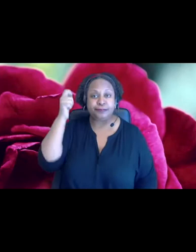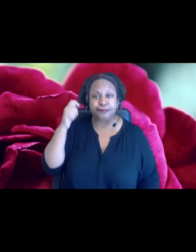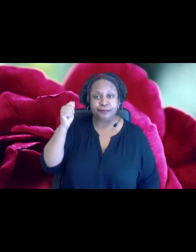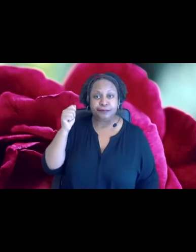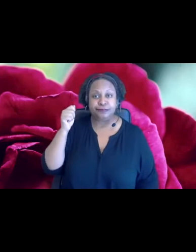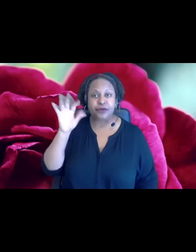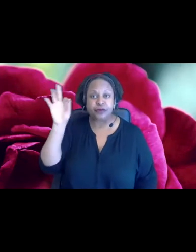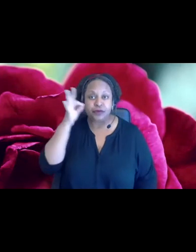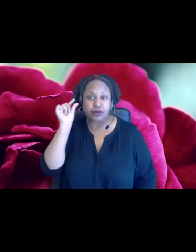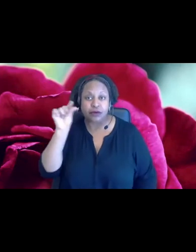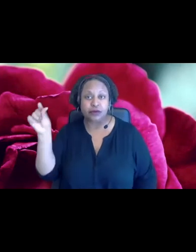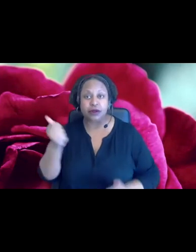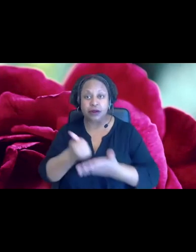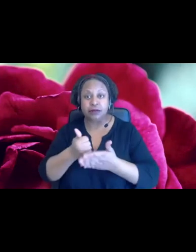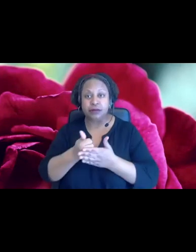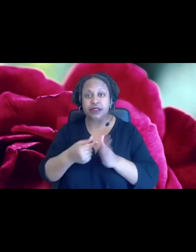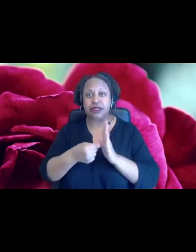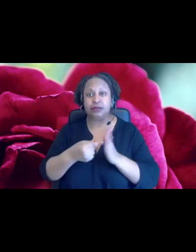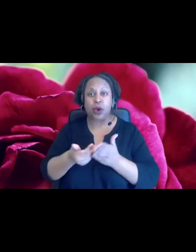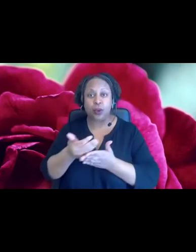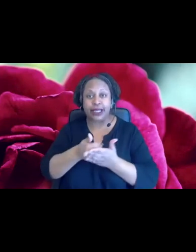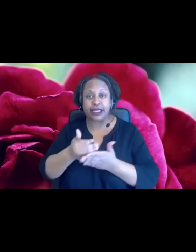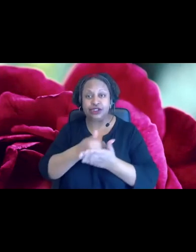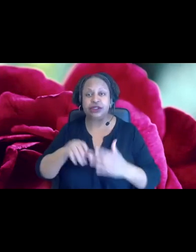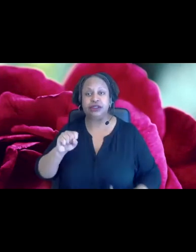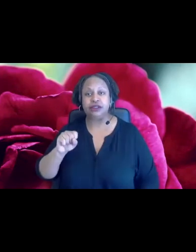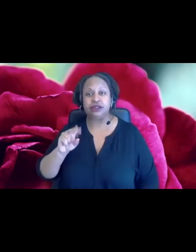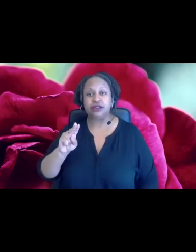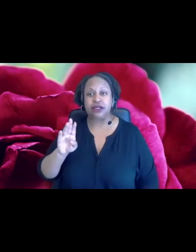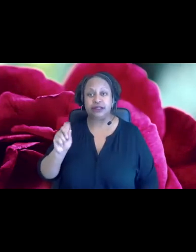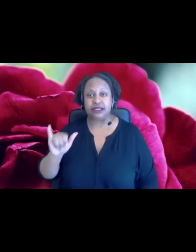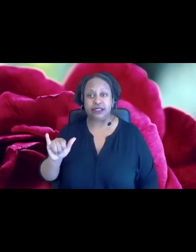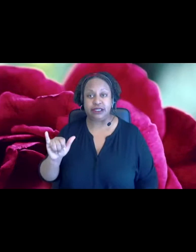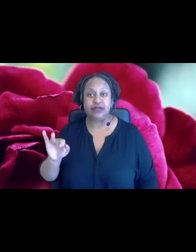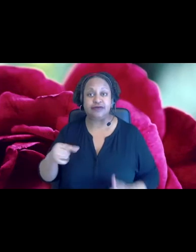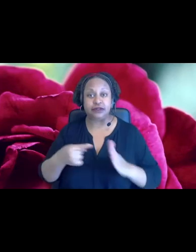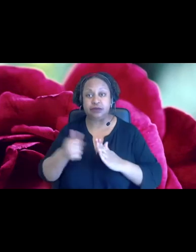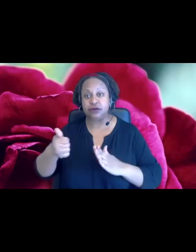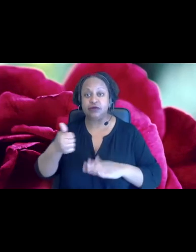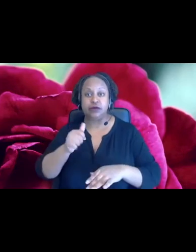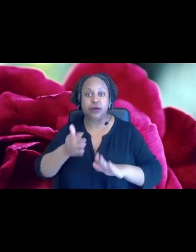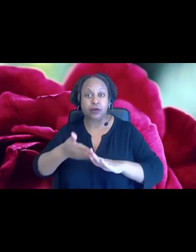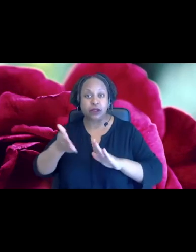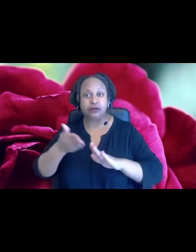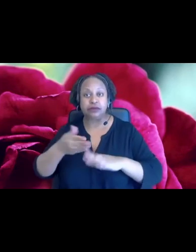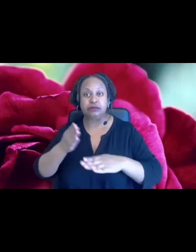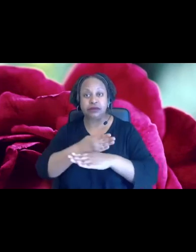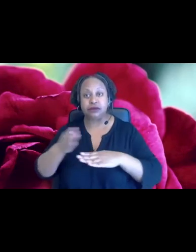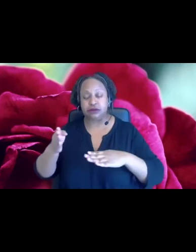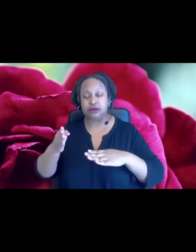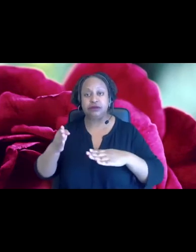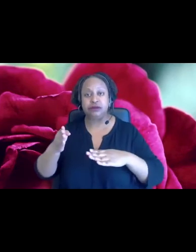for example, the wage subsidy, if you had employees that you kept on and received the